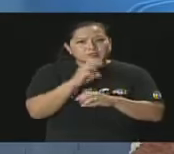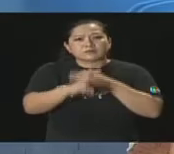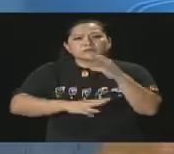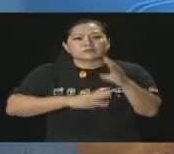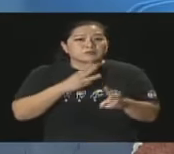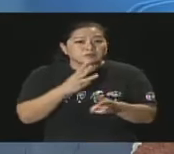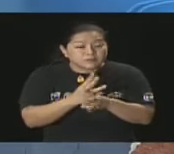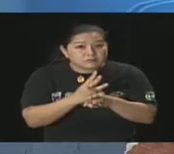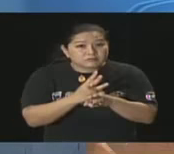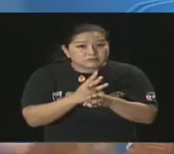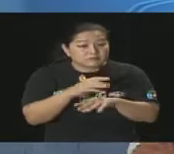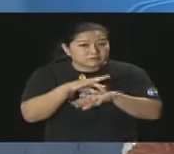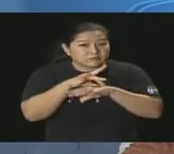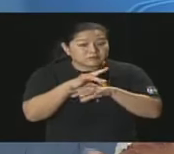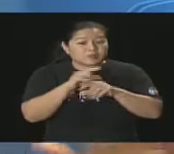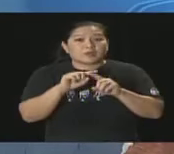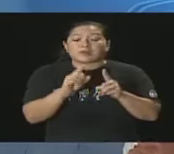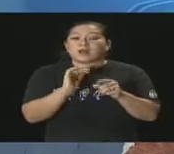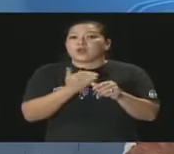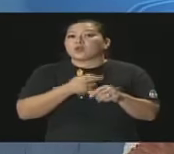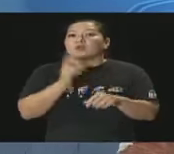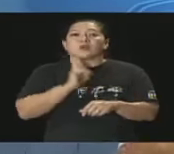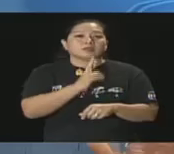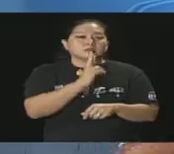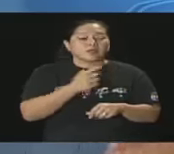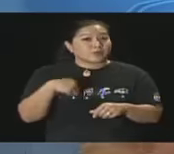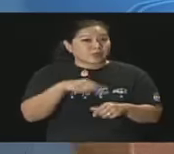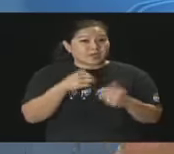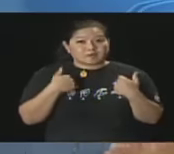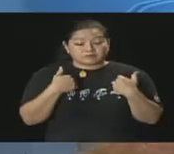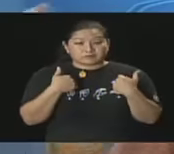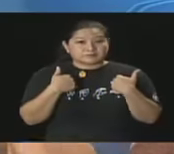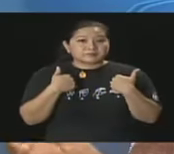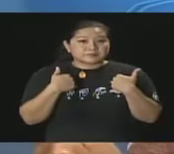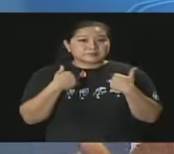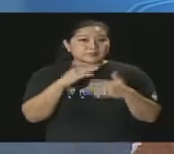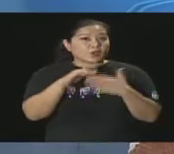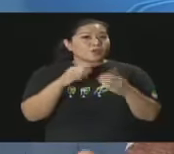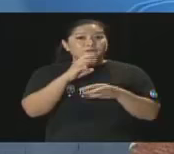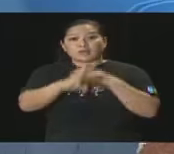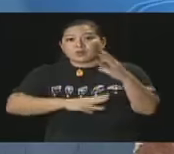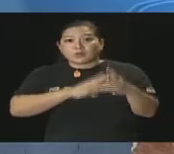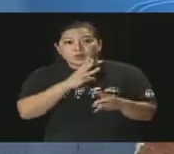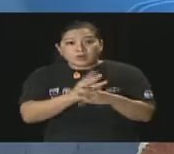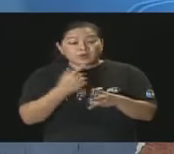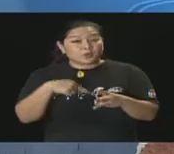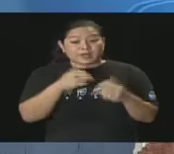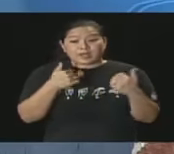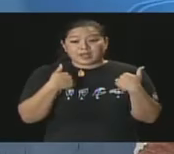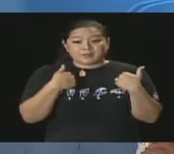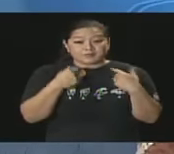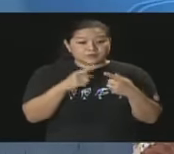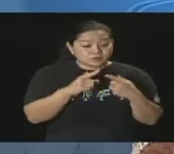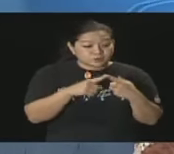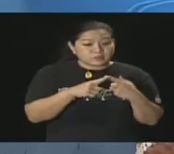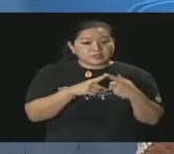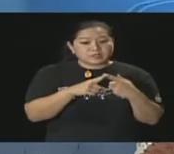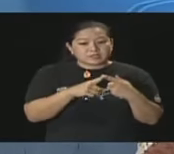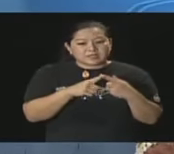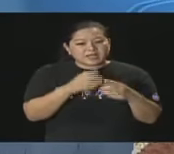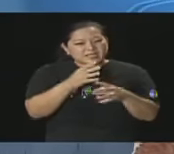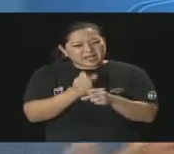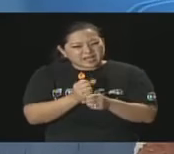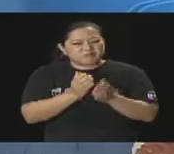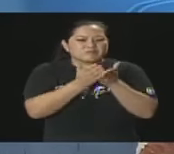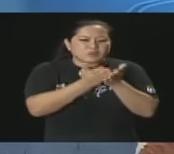globalization. And there's also our restaurants. A lot of our restaurants are actually all over the world, and you have to therefore import a lot of